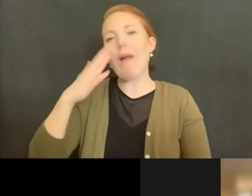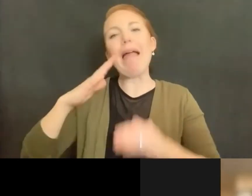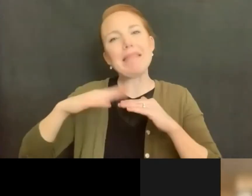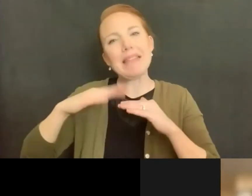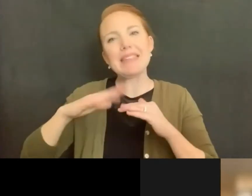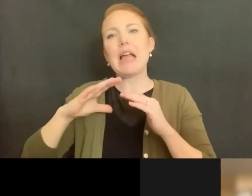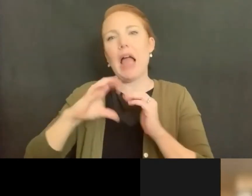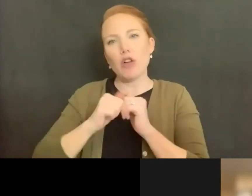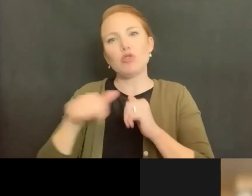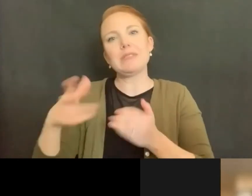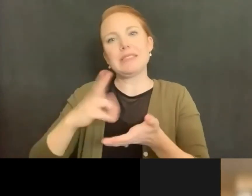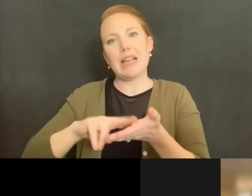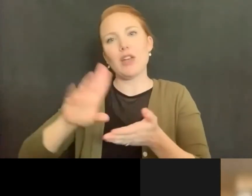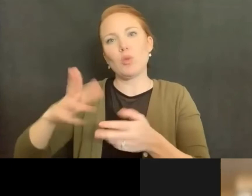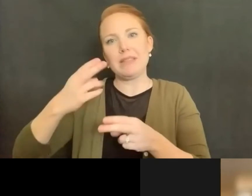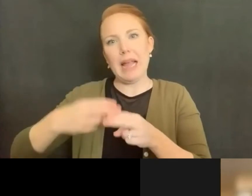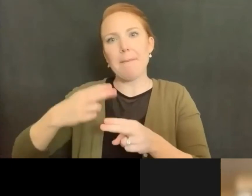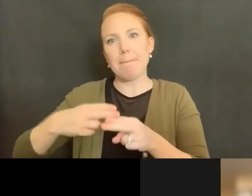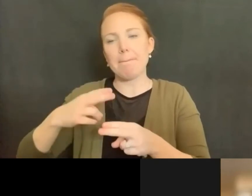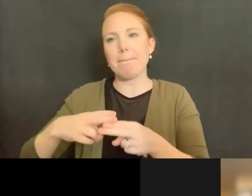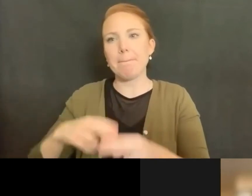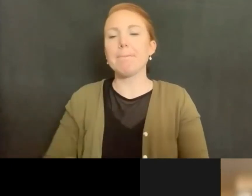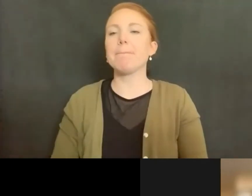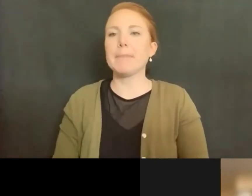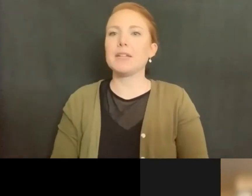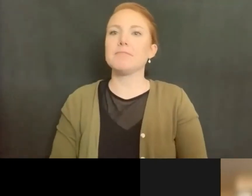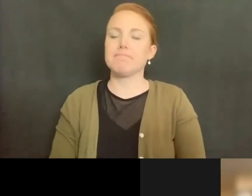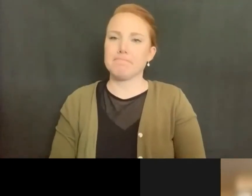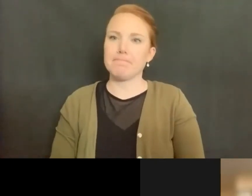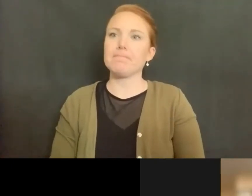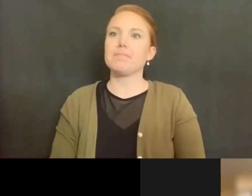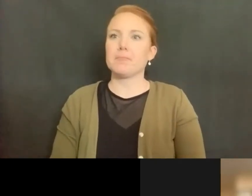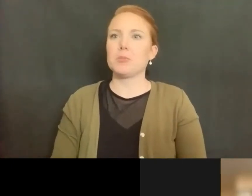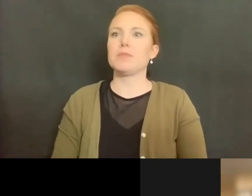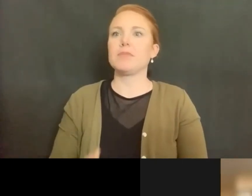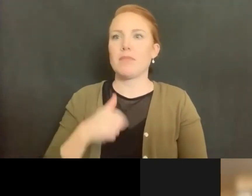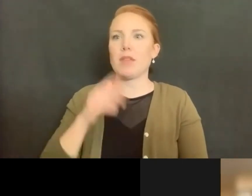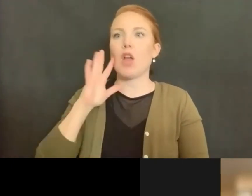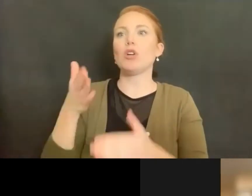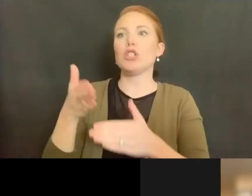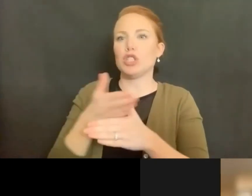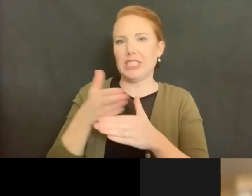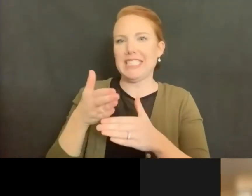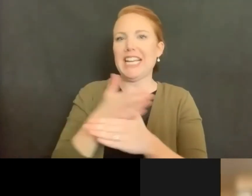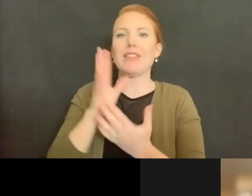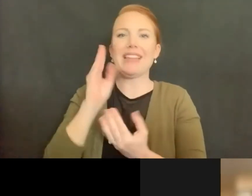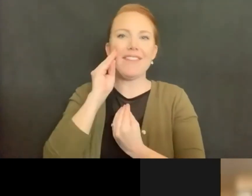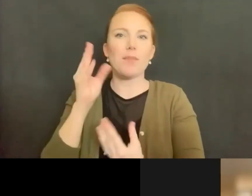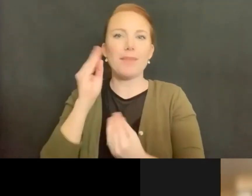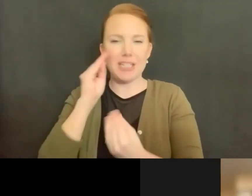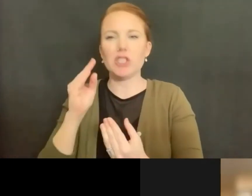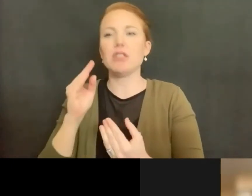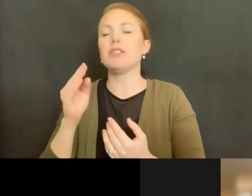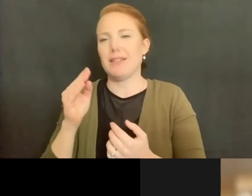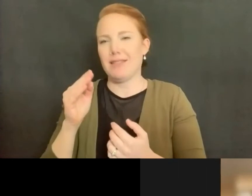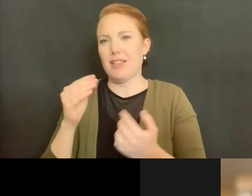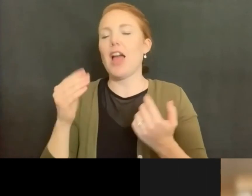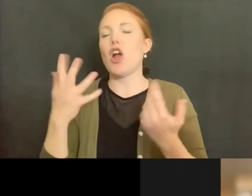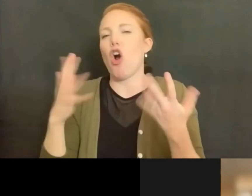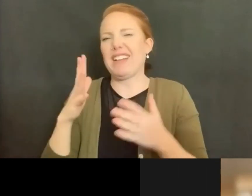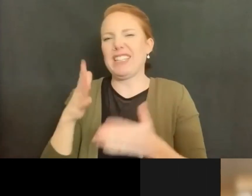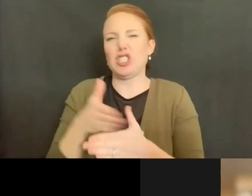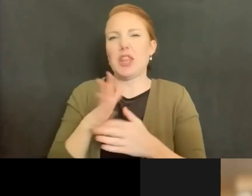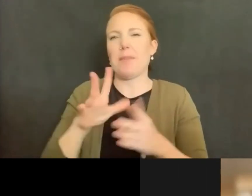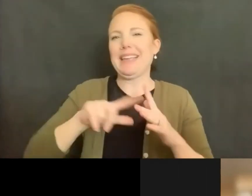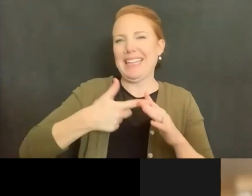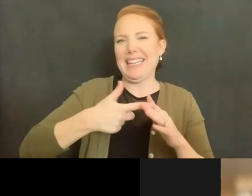our name. Ms. Patel, hang with us. I'm going to share the information I mentioned at the beginning of the session. I'll share it one more time, and then